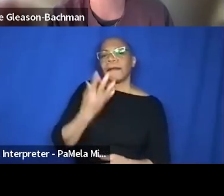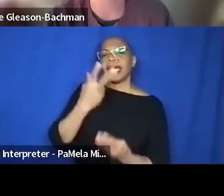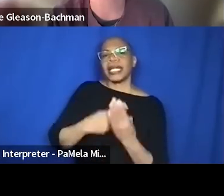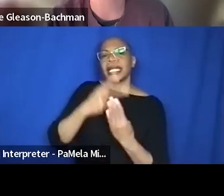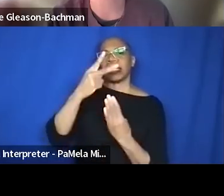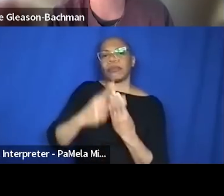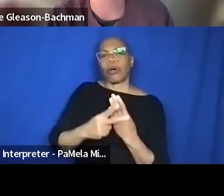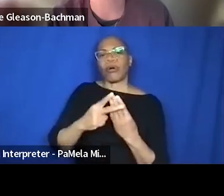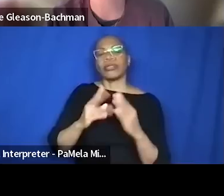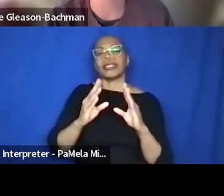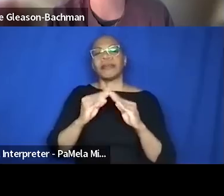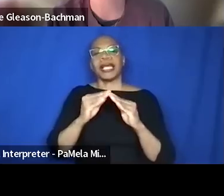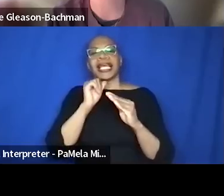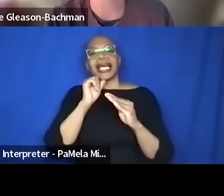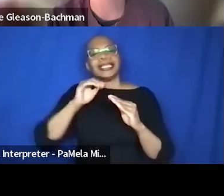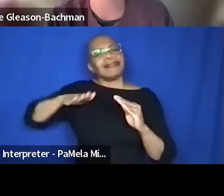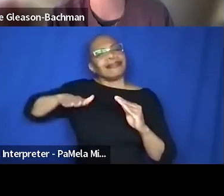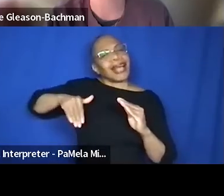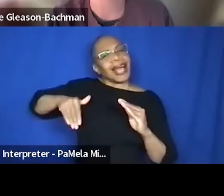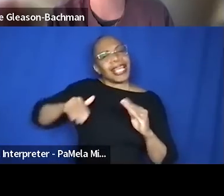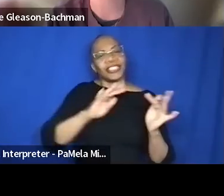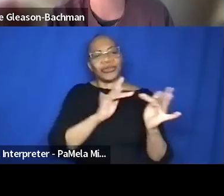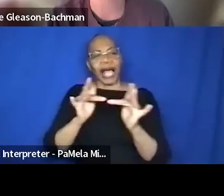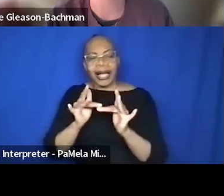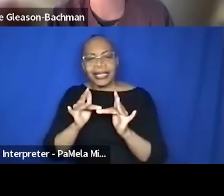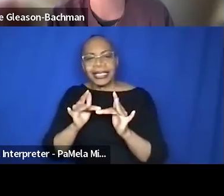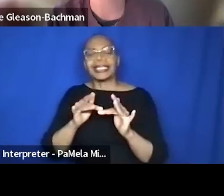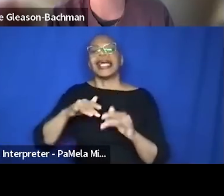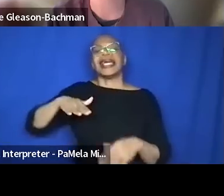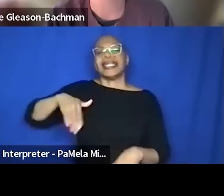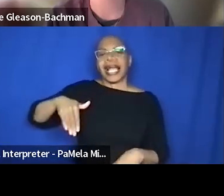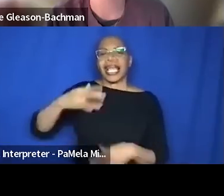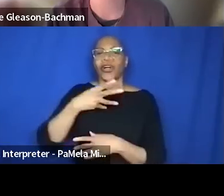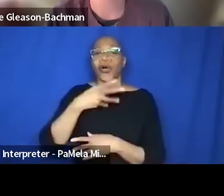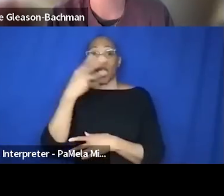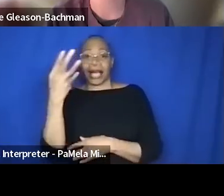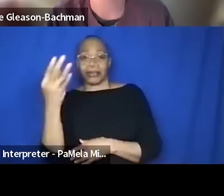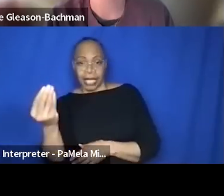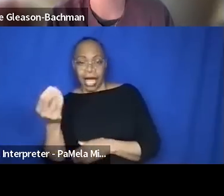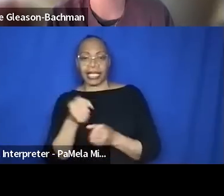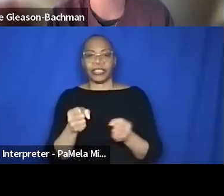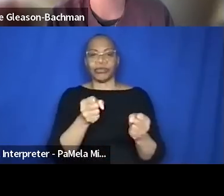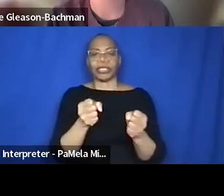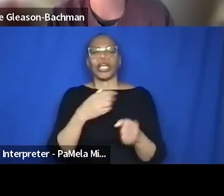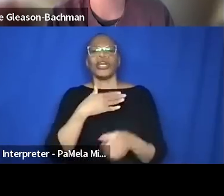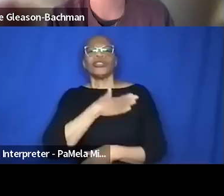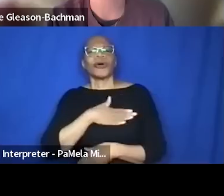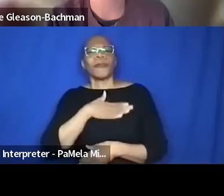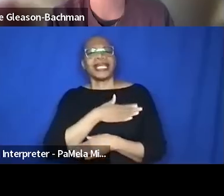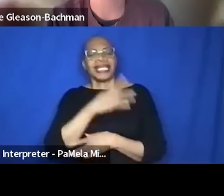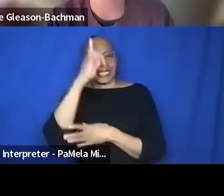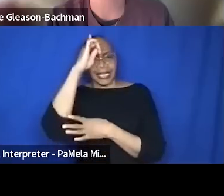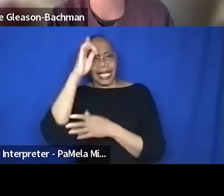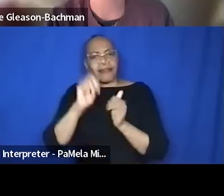not yet doing outreach, that are not yet necessarily going outside of their brick and mortar. So please think of how would